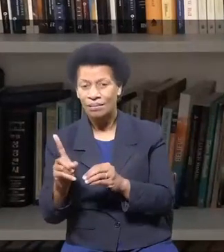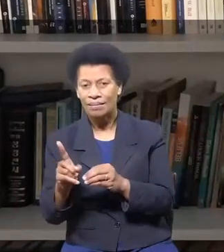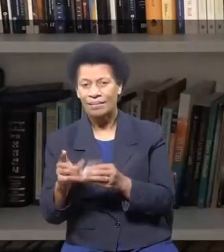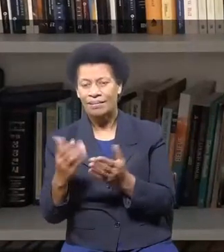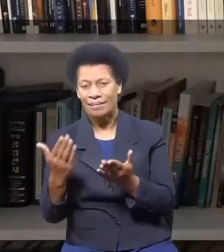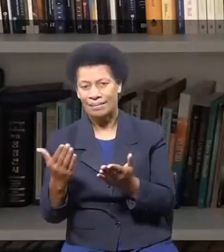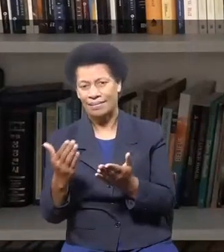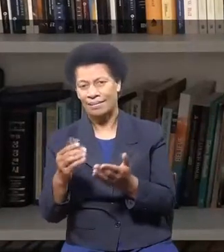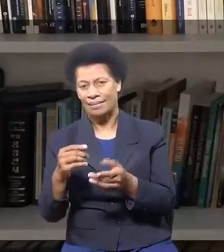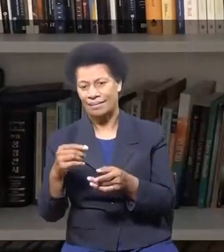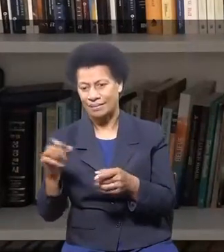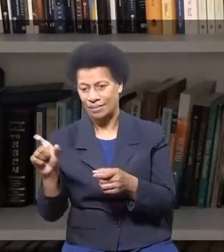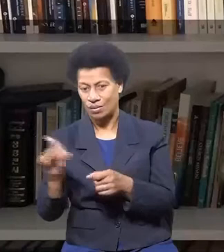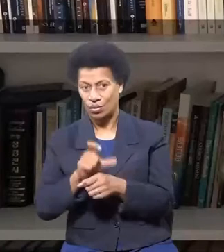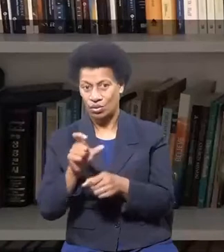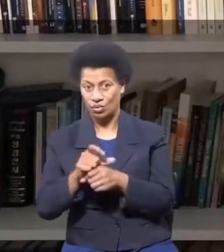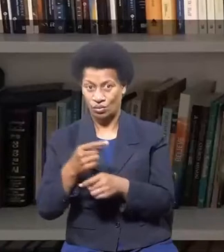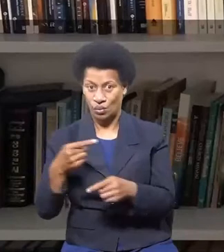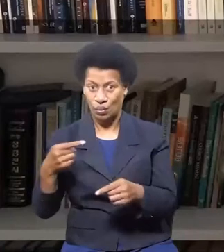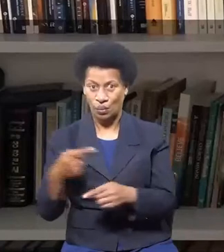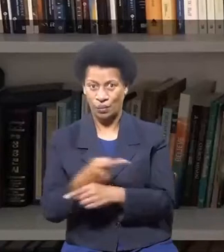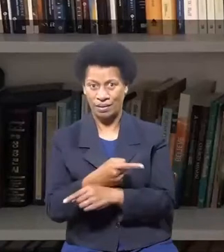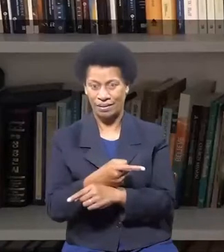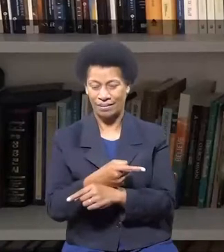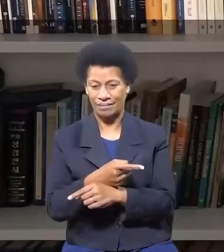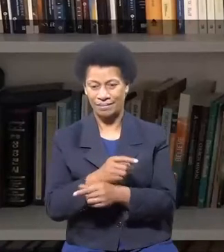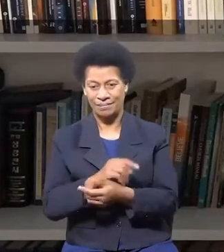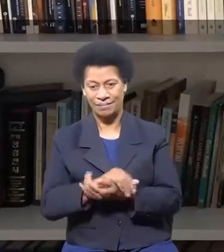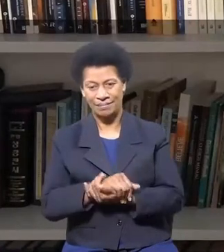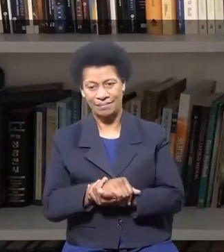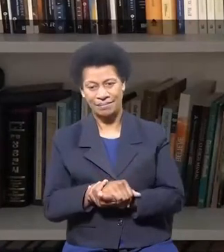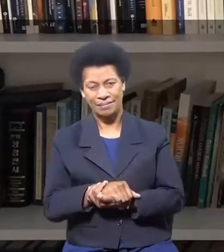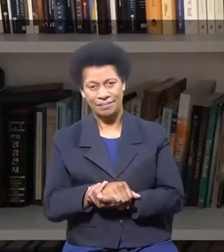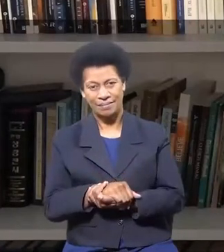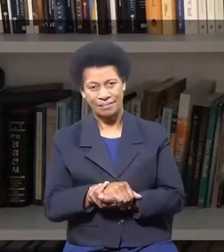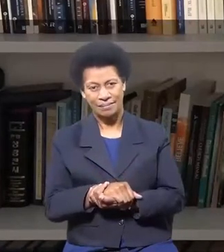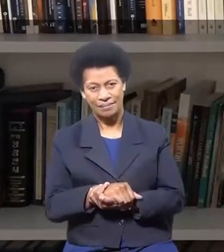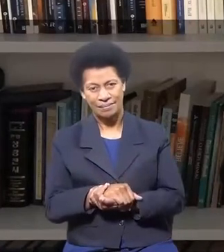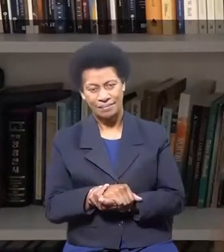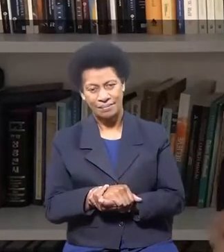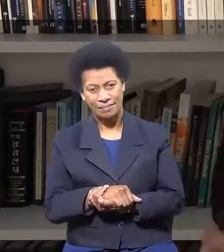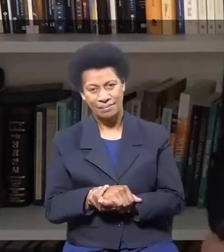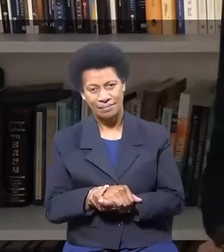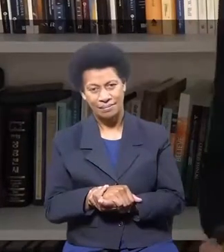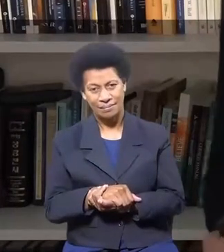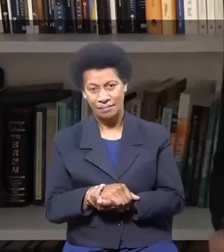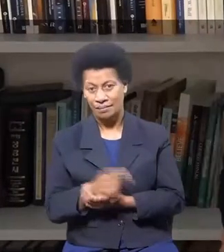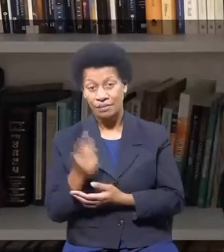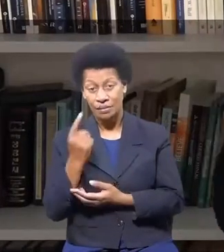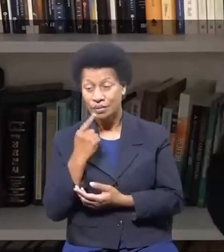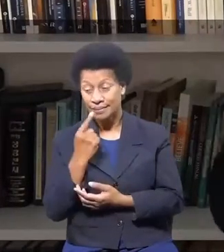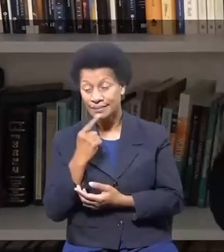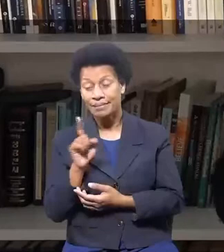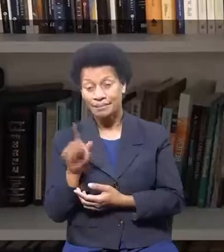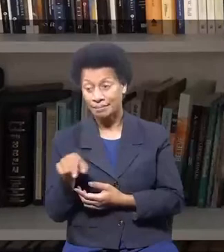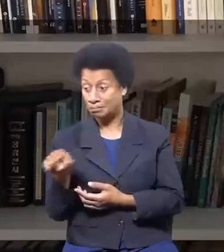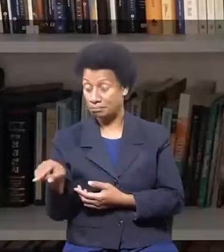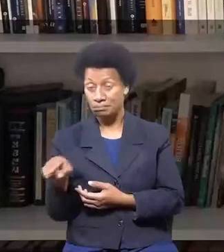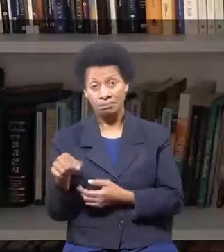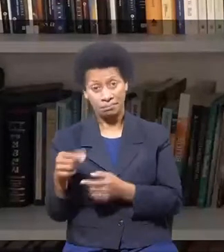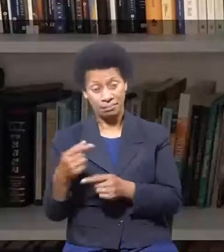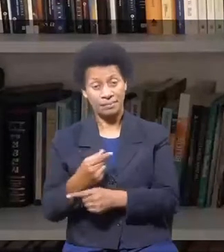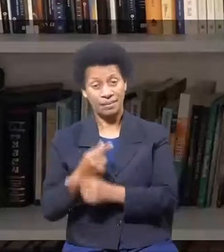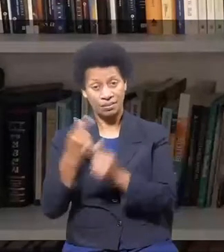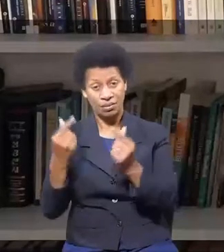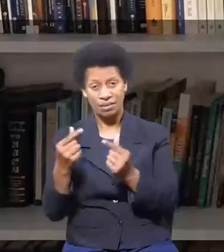literal material creation week. That's Richard Davidson. You know, you might be saying that that's very